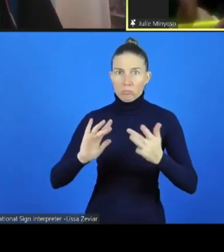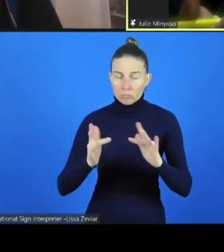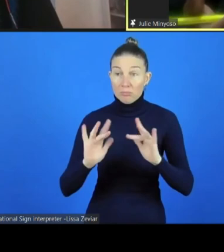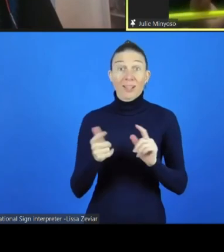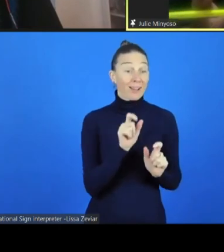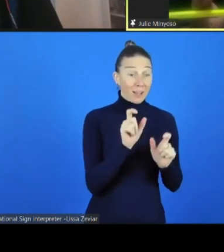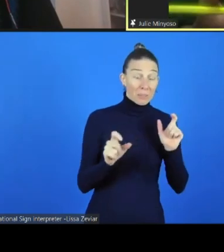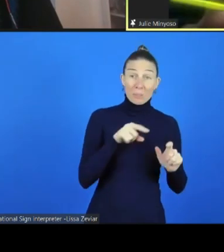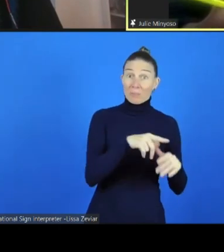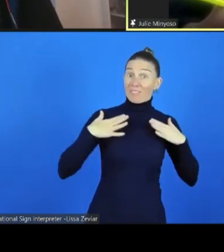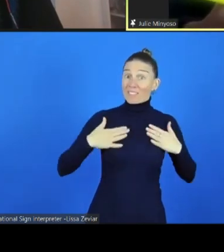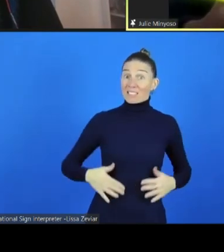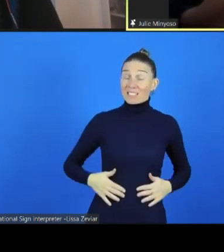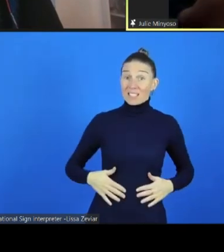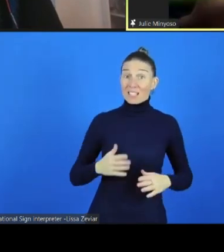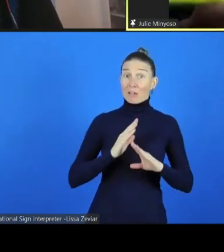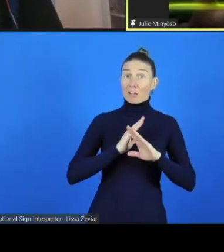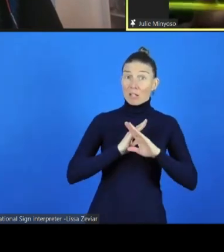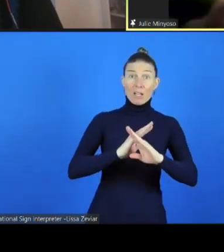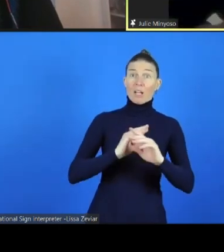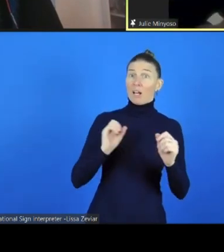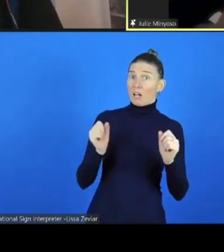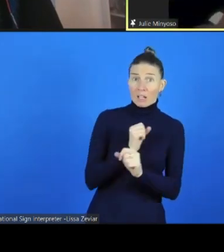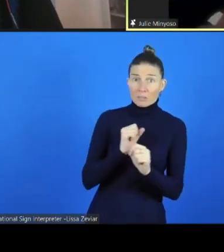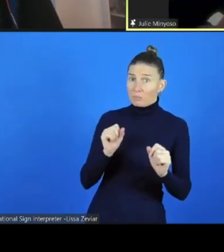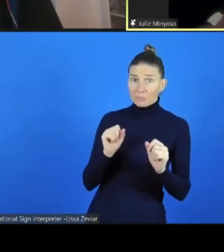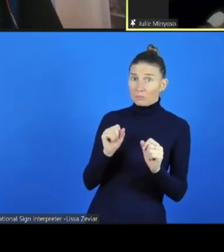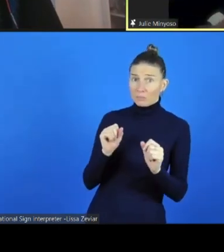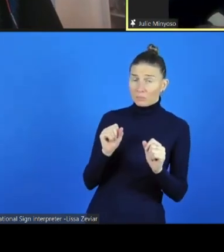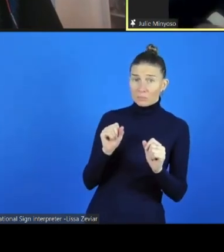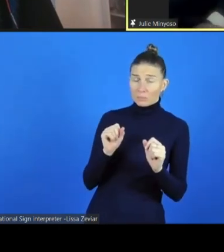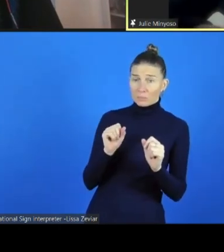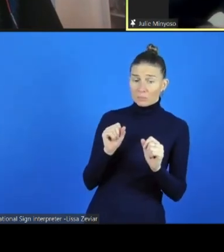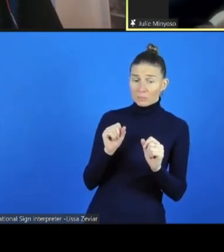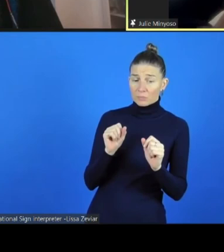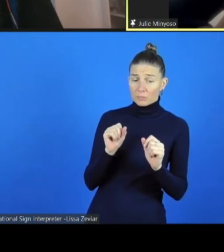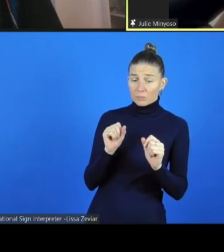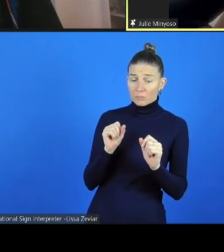impairments, then they can be able to access those services just at, you know, touch of a button.